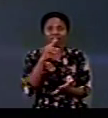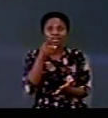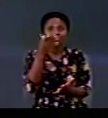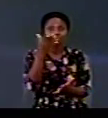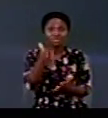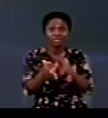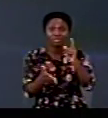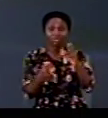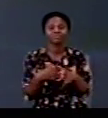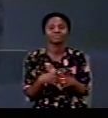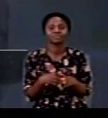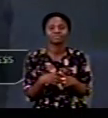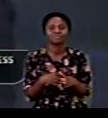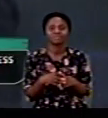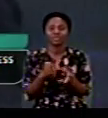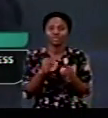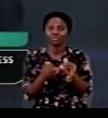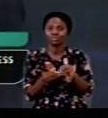conserving,